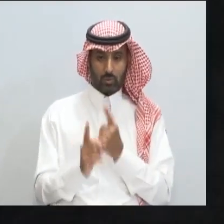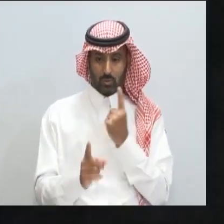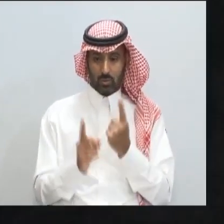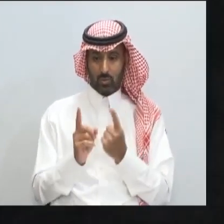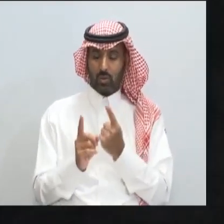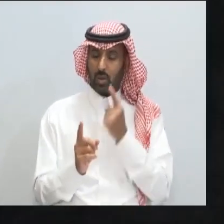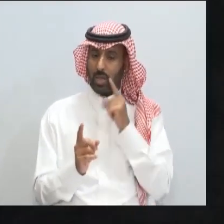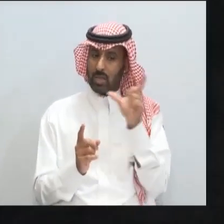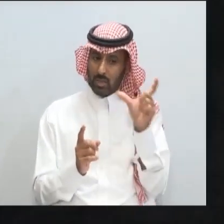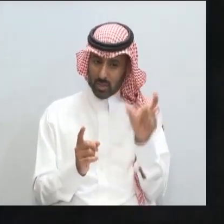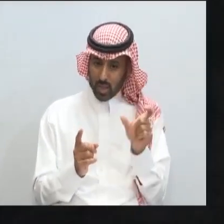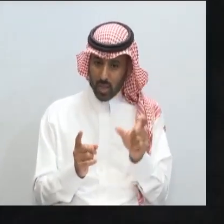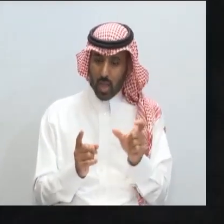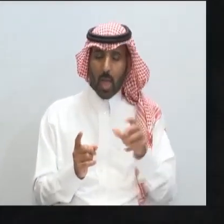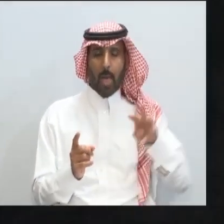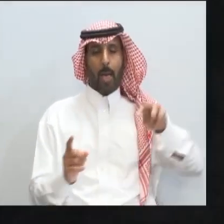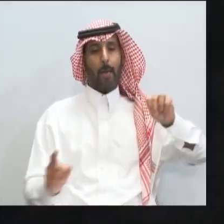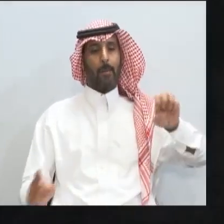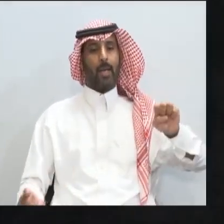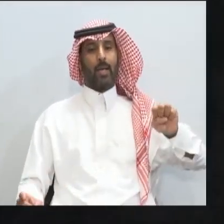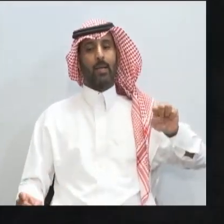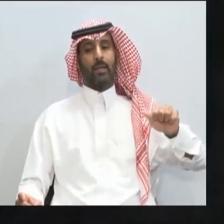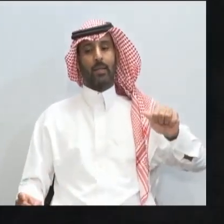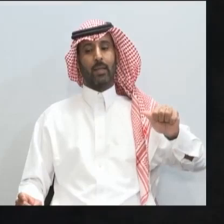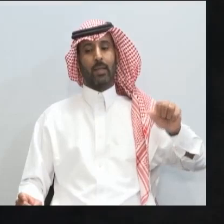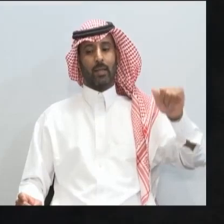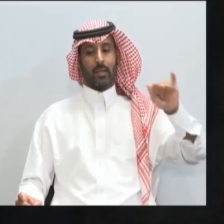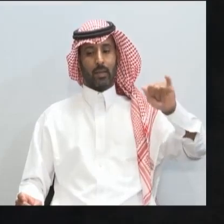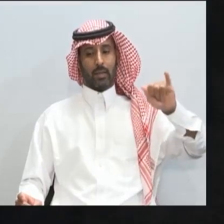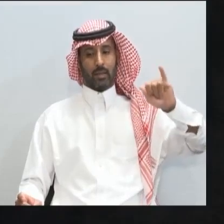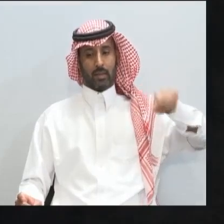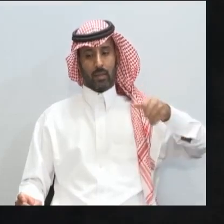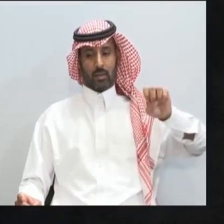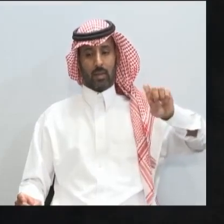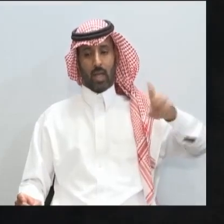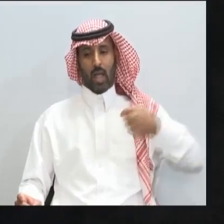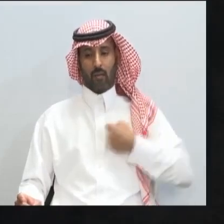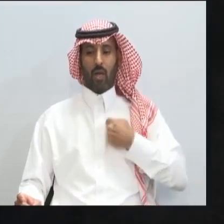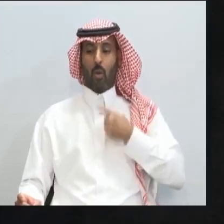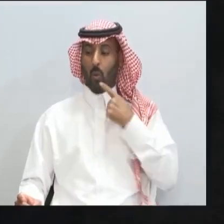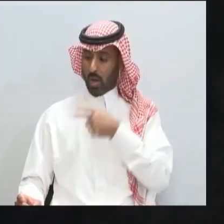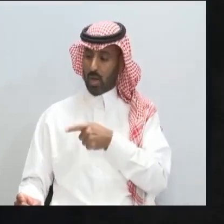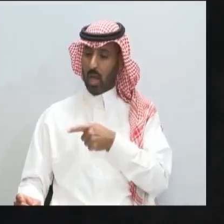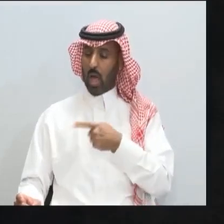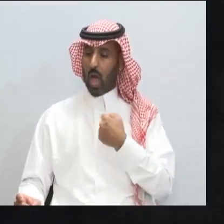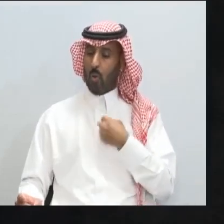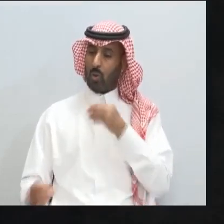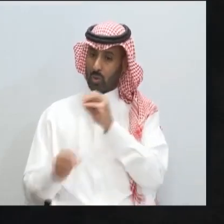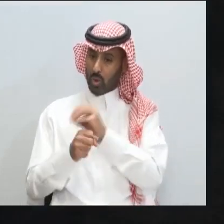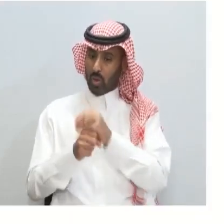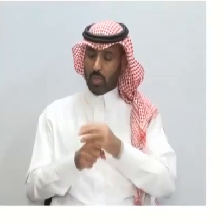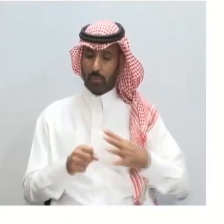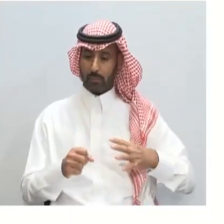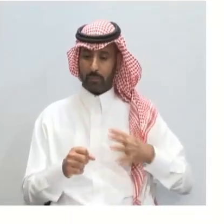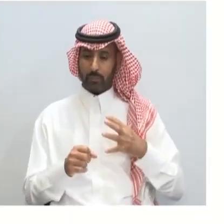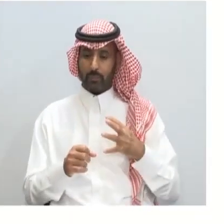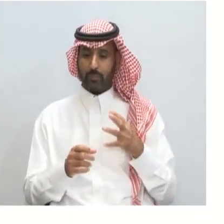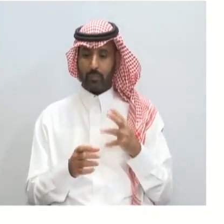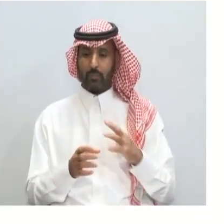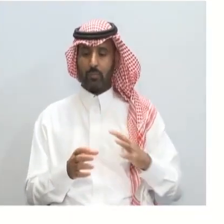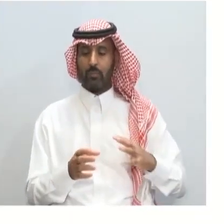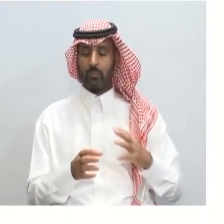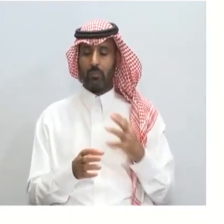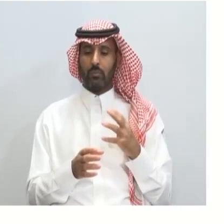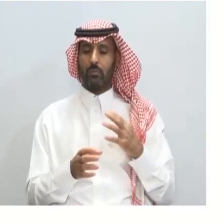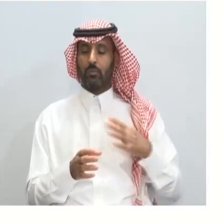the summary of Majid's answer. If I were you, I would have told the manager. If I were